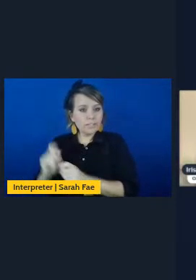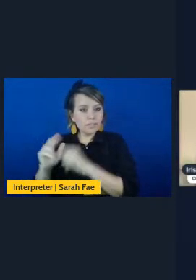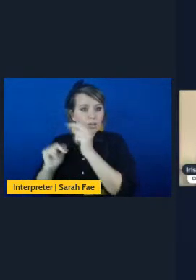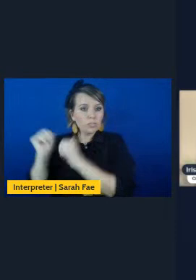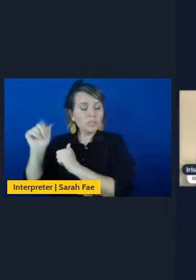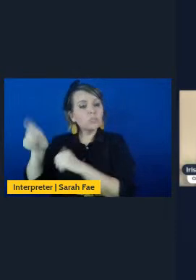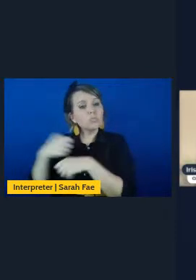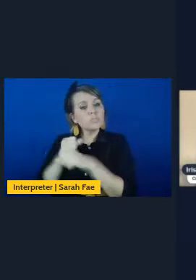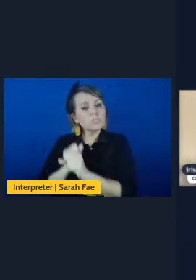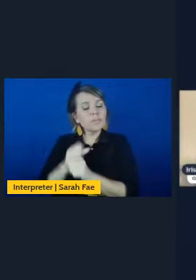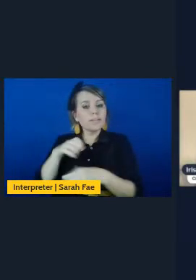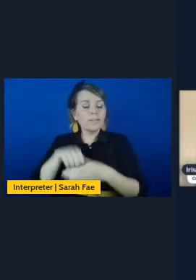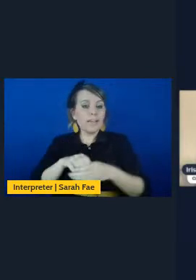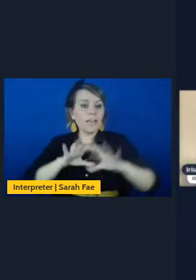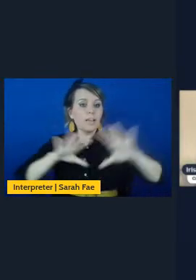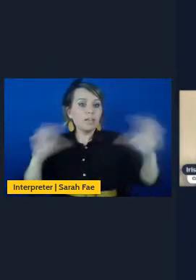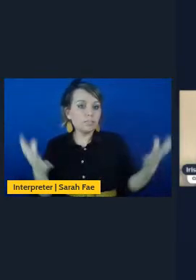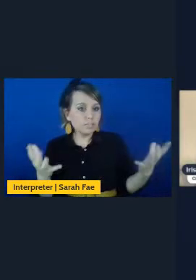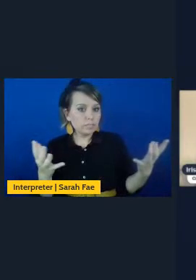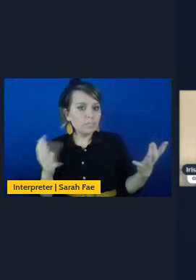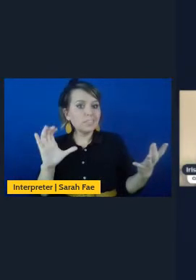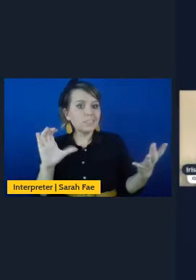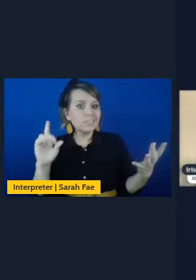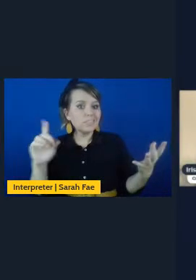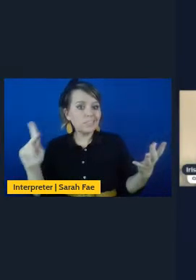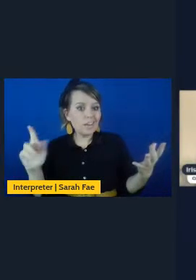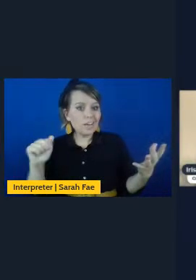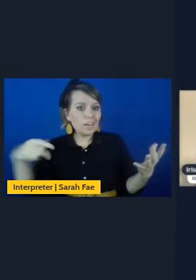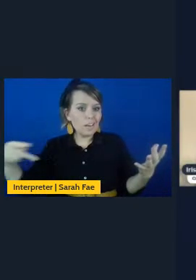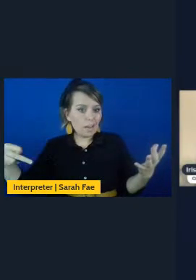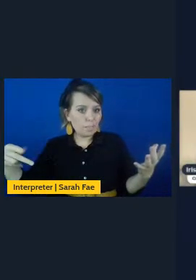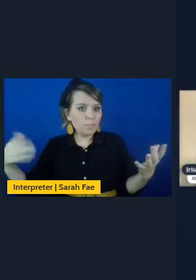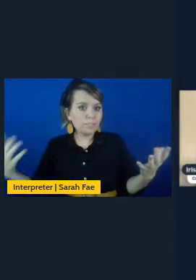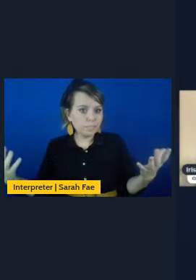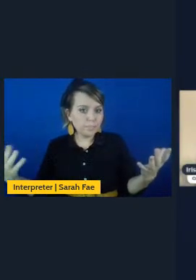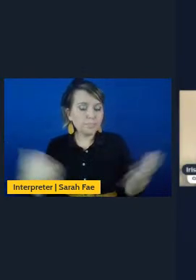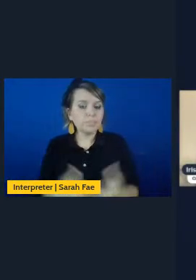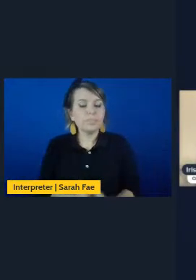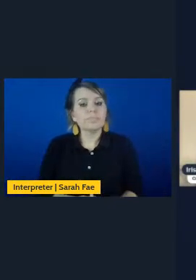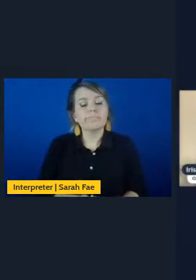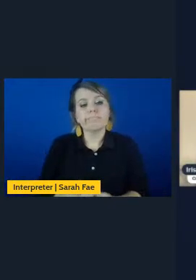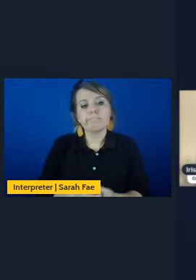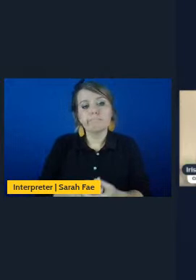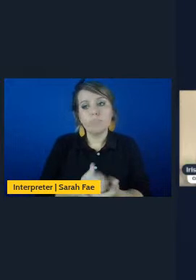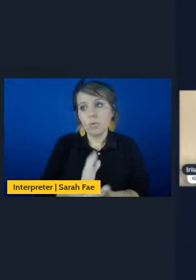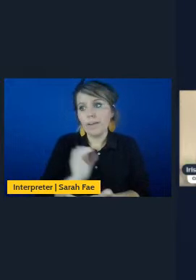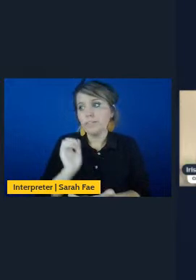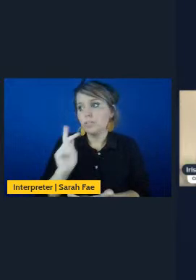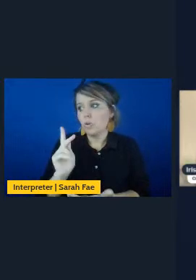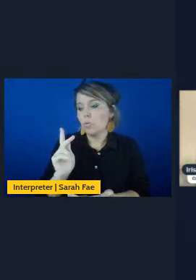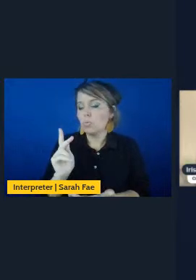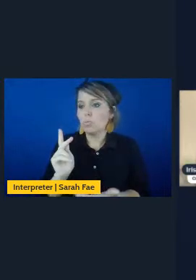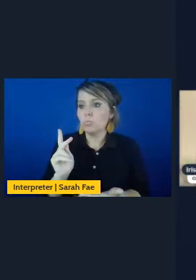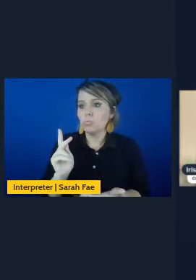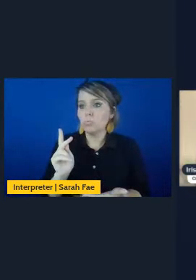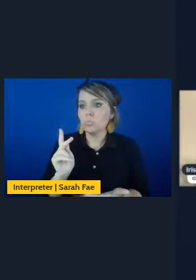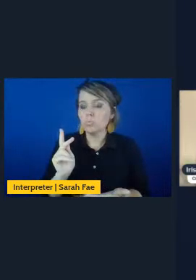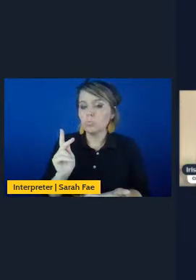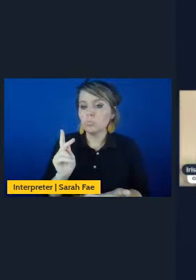created in the context of a CDK app. All right, so we create the